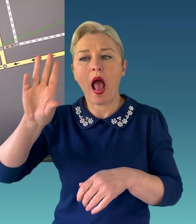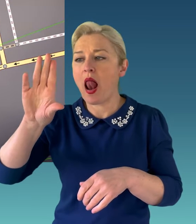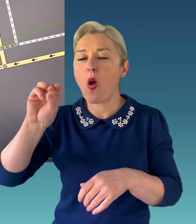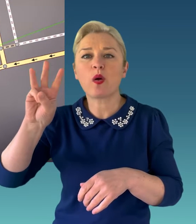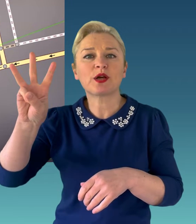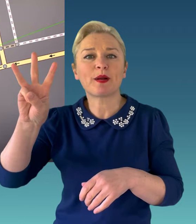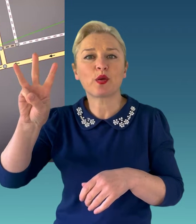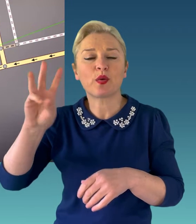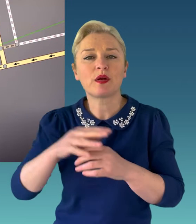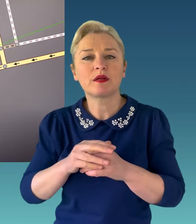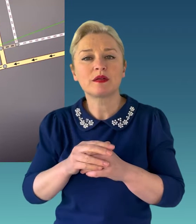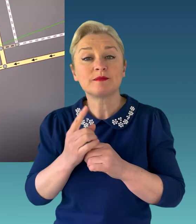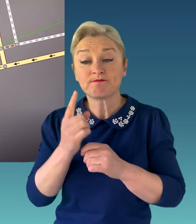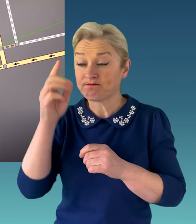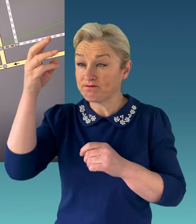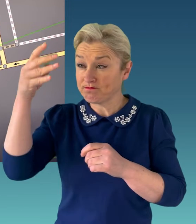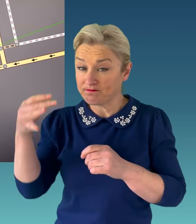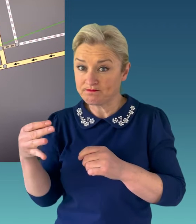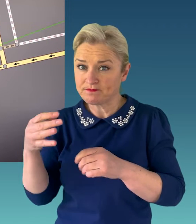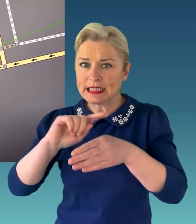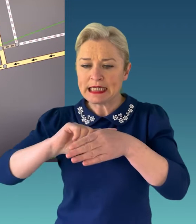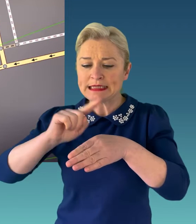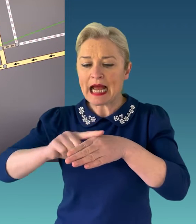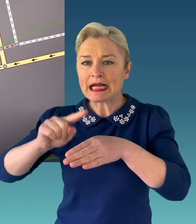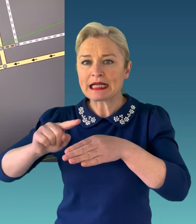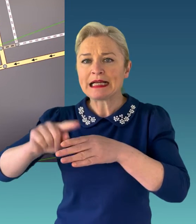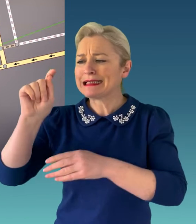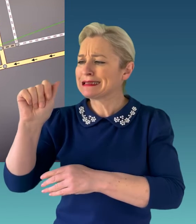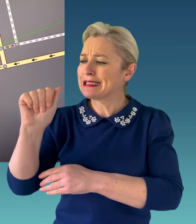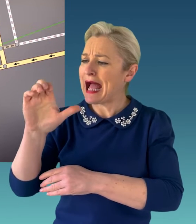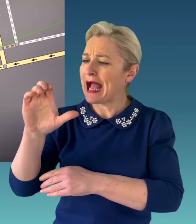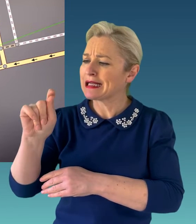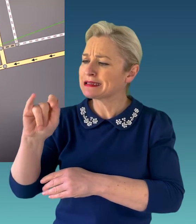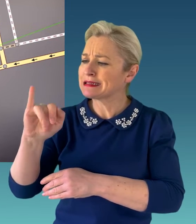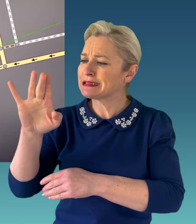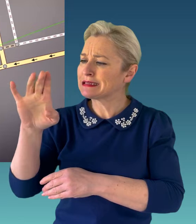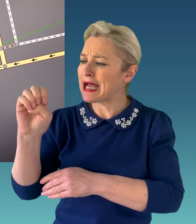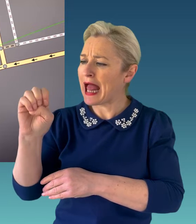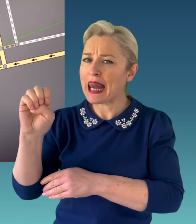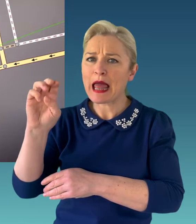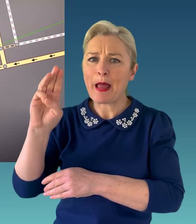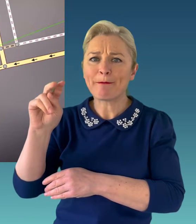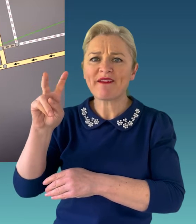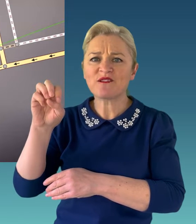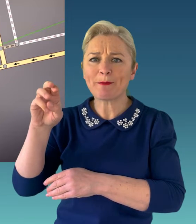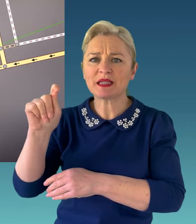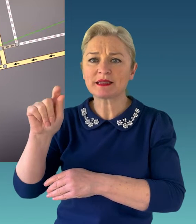And up here you can see the option for tactile paving. So I'm going to click and change that from unknown to yes.